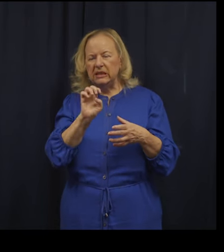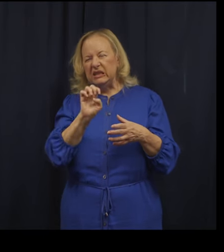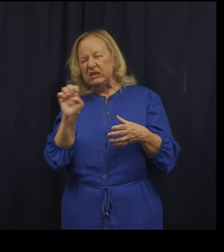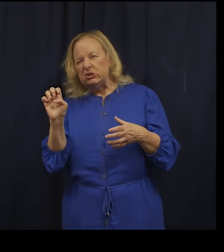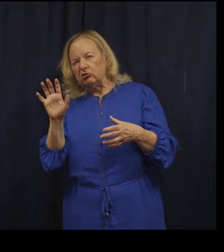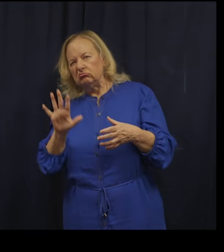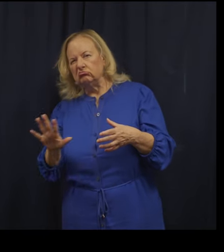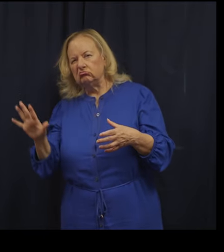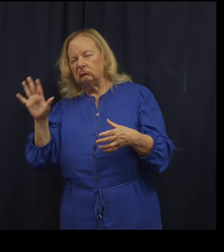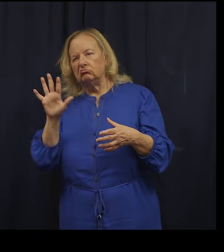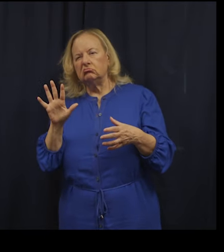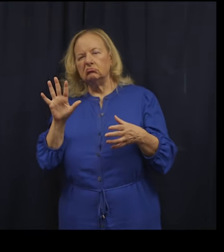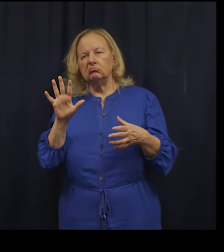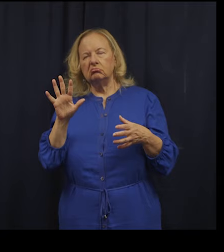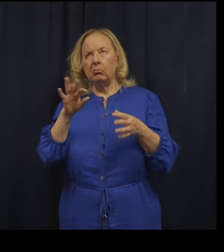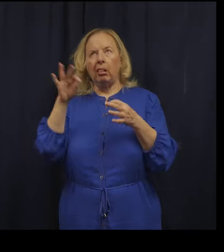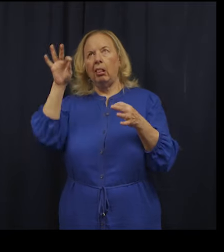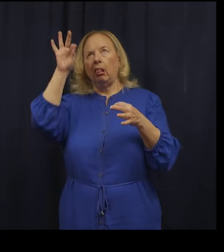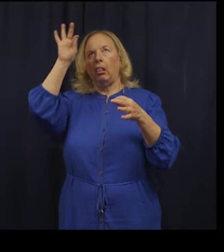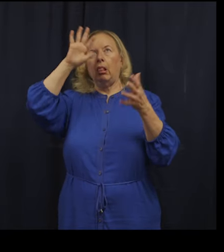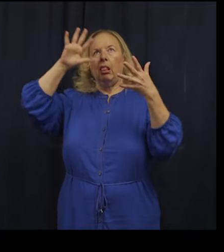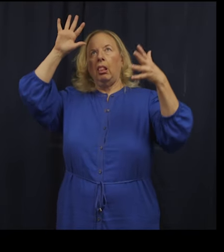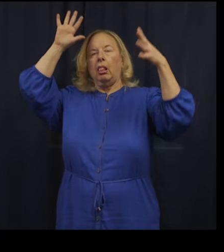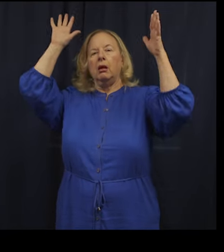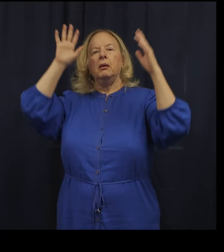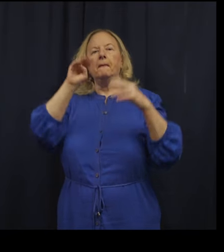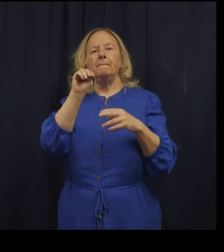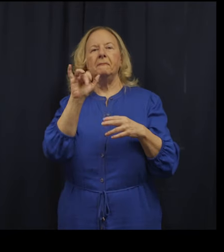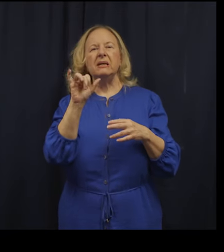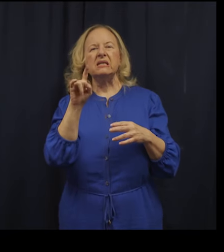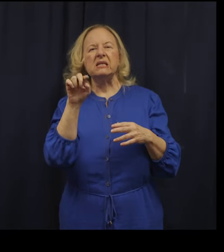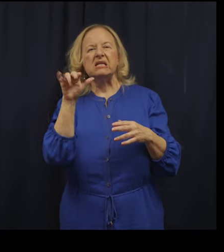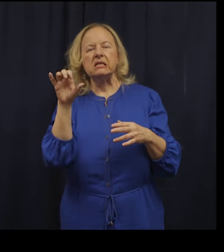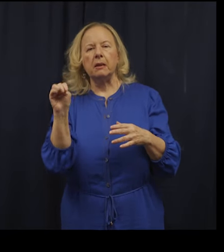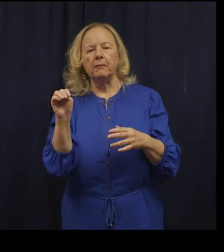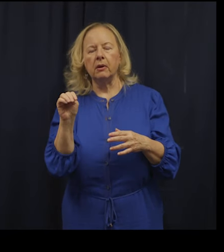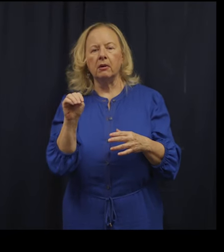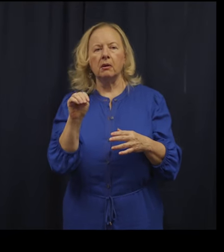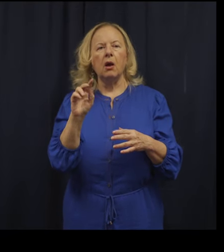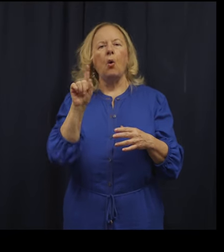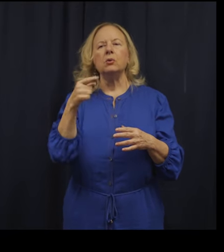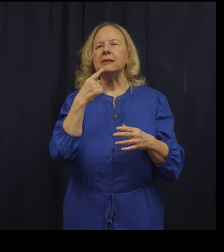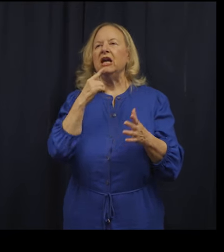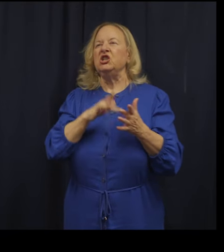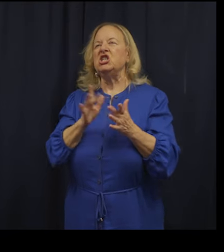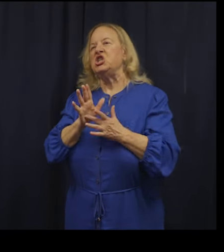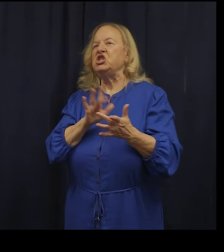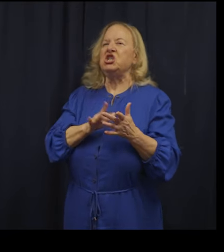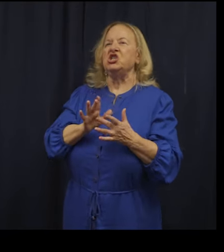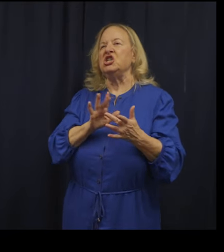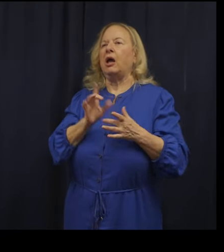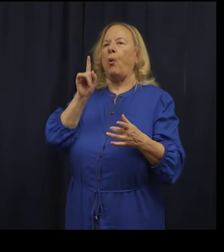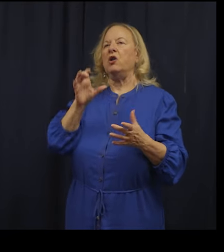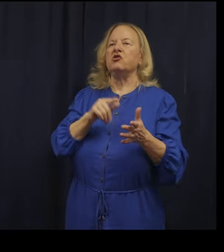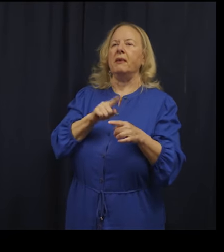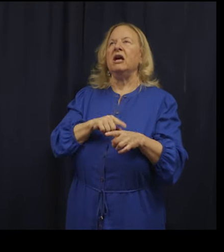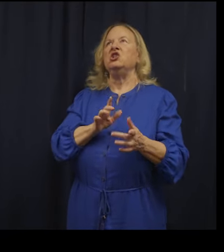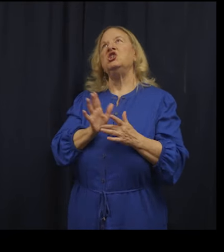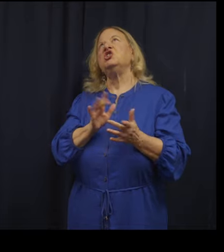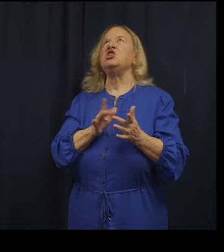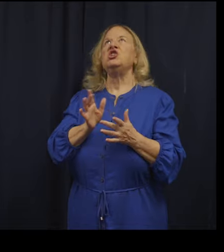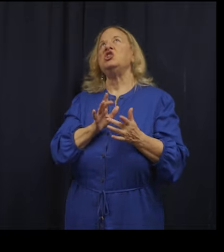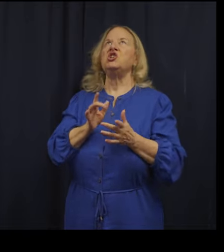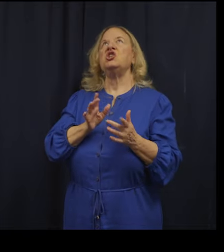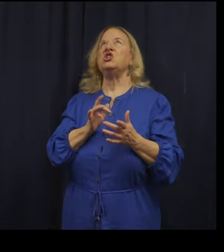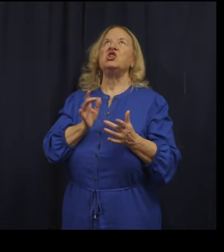Eastern mysticism, Chinese stuff anyway. They will always say Jesus, Jesus, Jesus, Jesus, like 100 times. They go, Jesus,